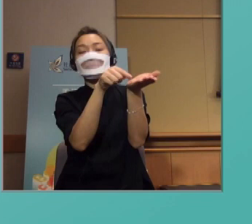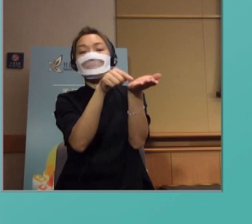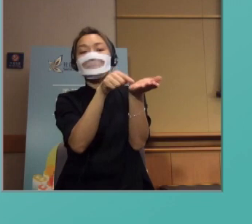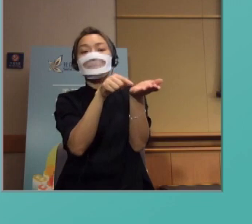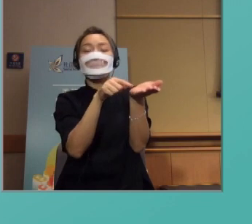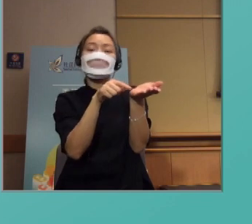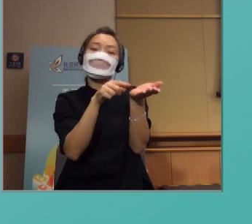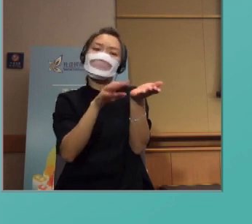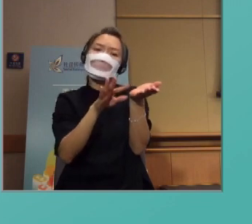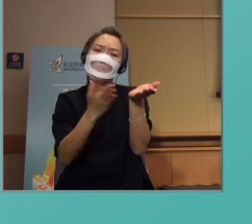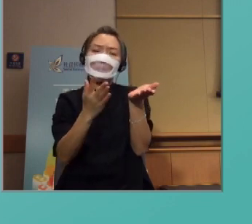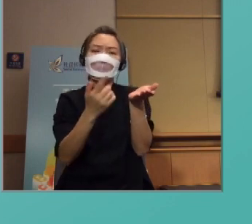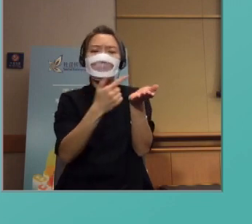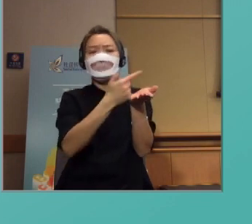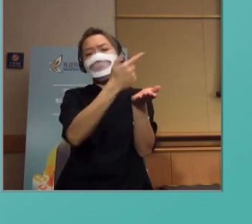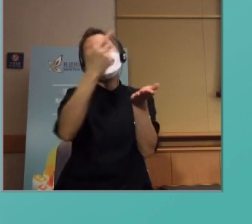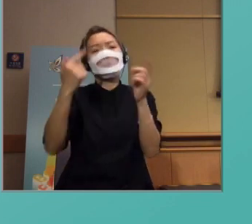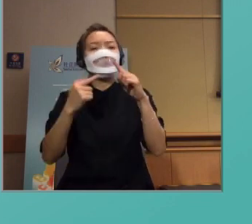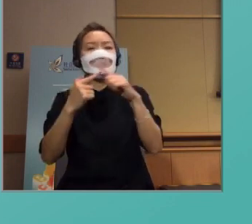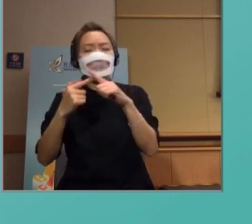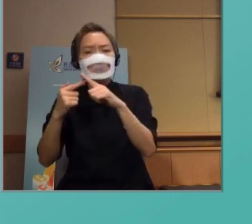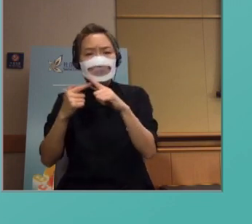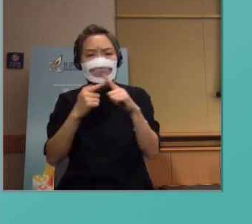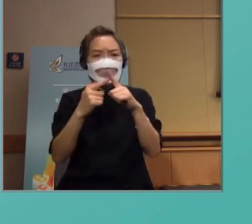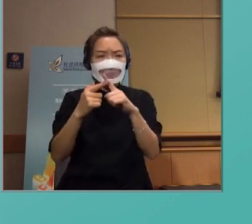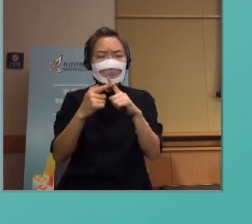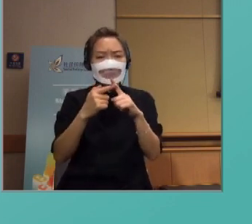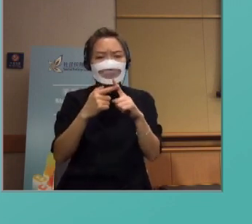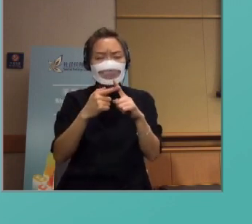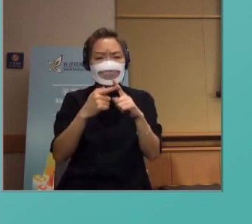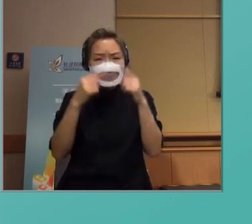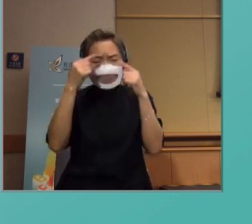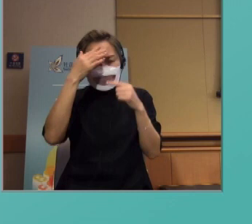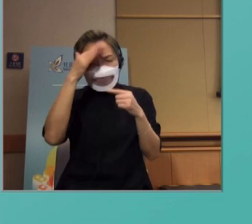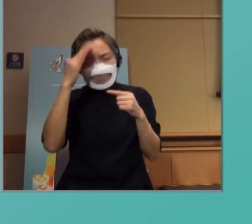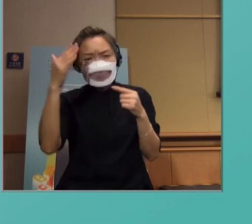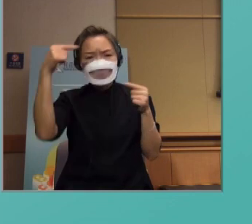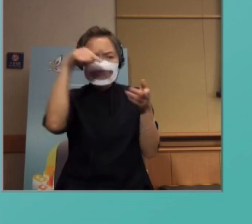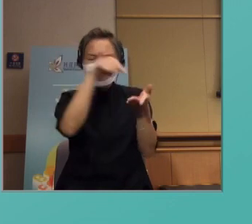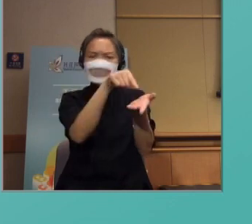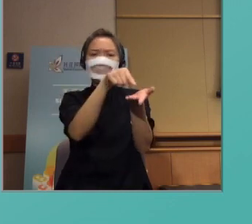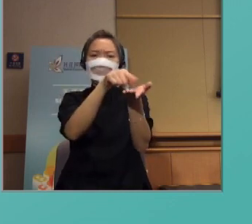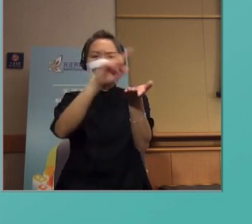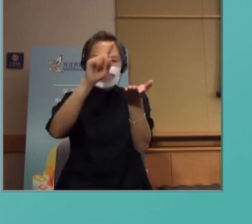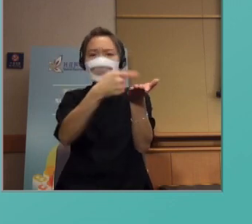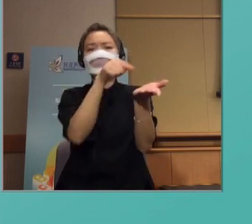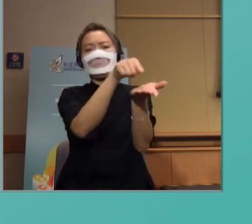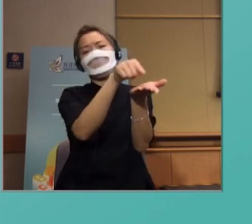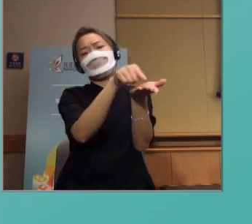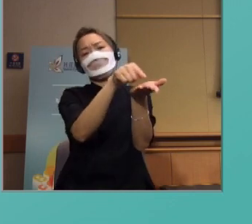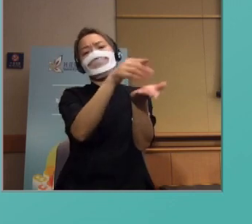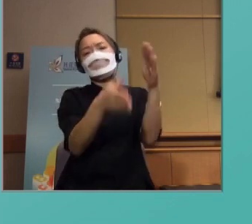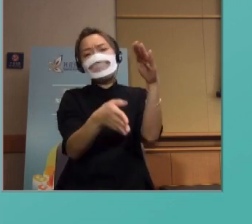event allows us to see this further. And a big part of what drives these NFTs to emerge